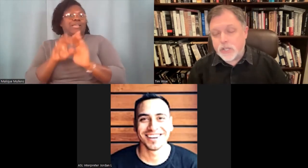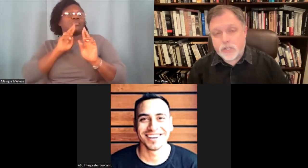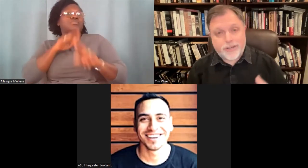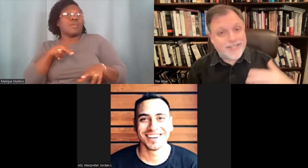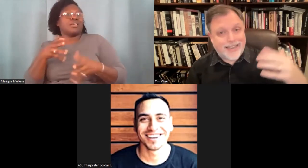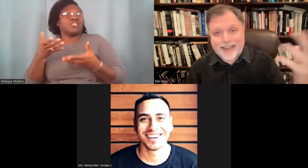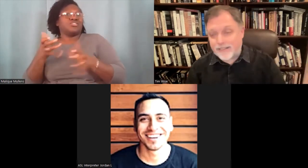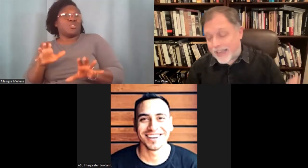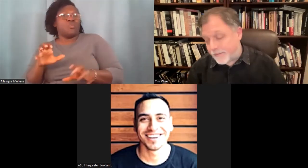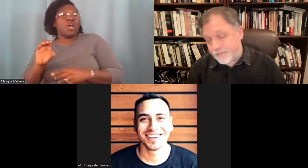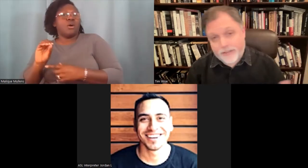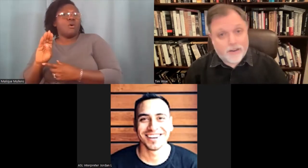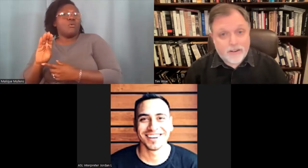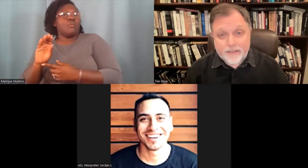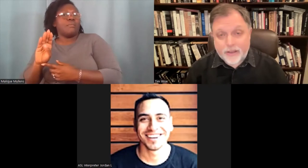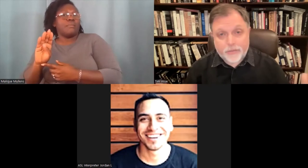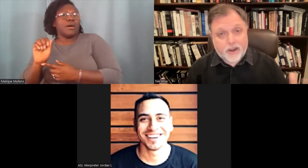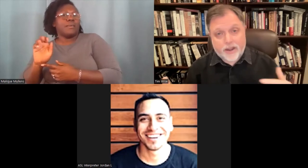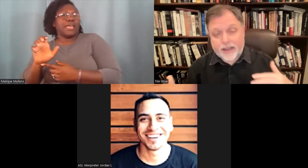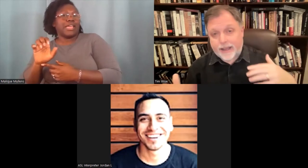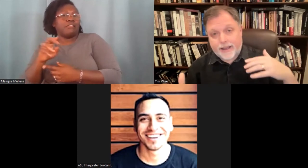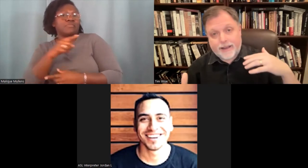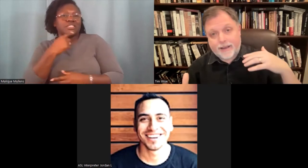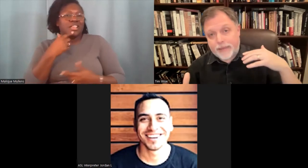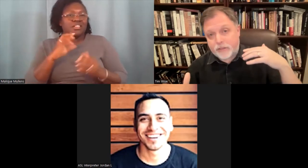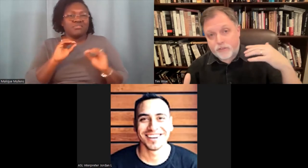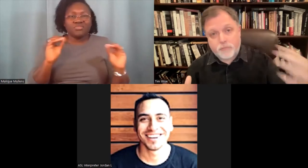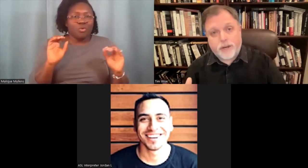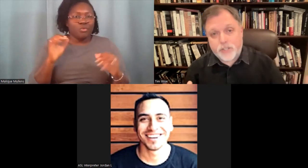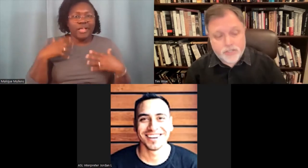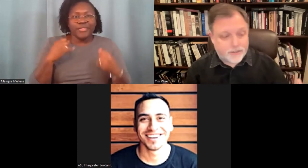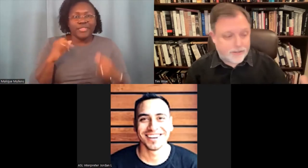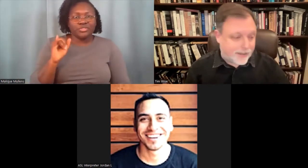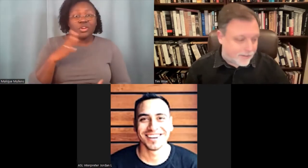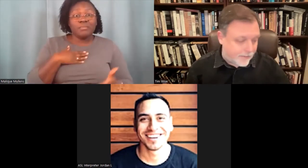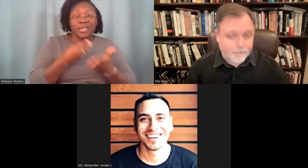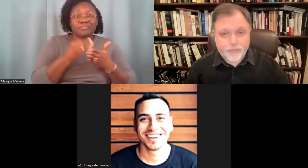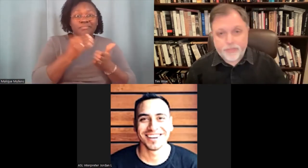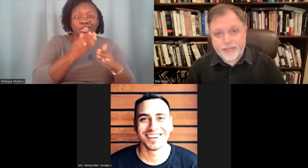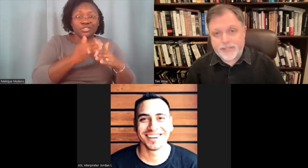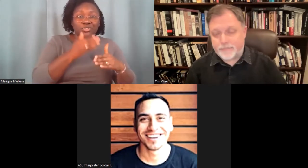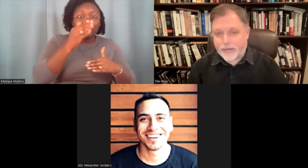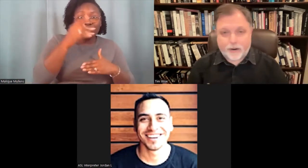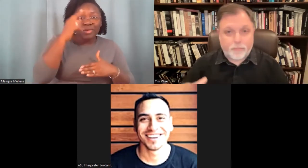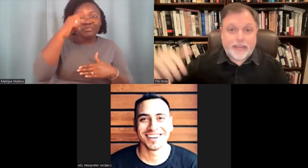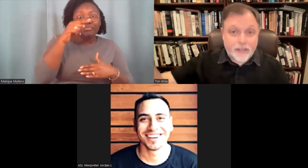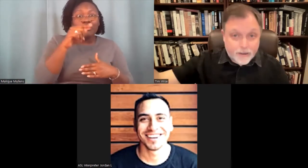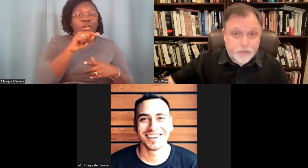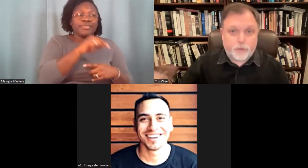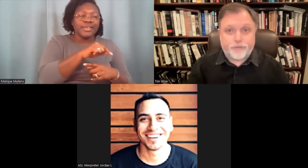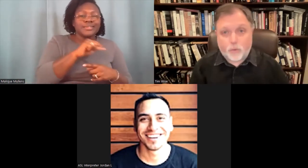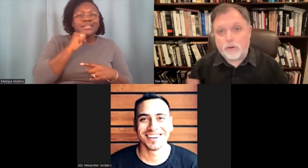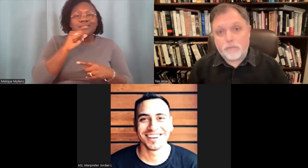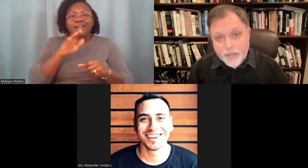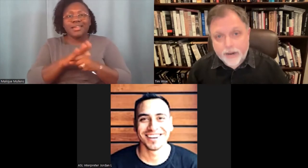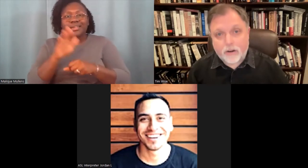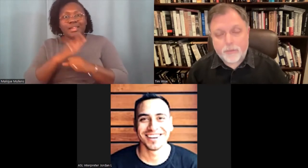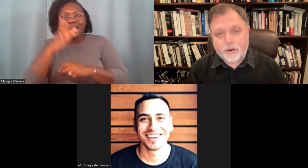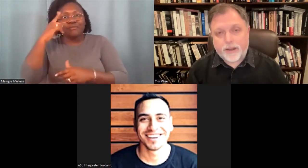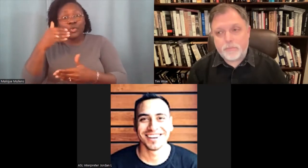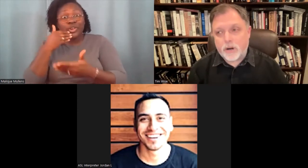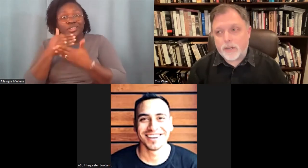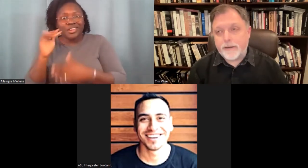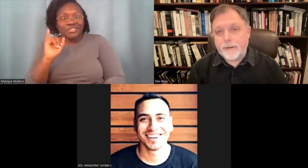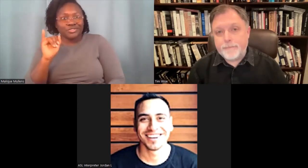it. So he say, I don't have health care. I make too much to get this, but I don't make enough to afford care